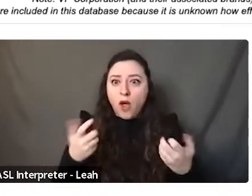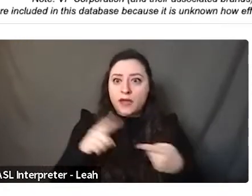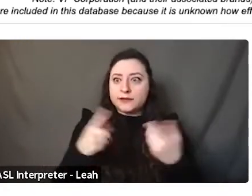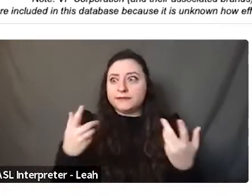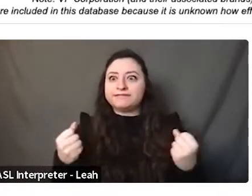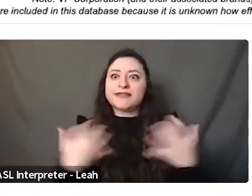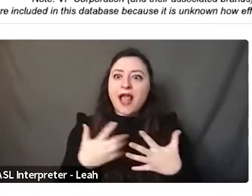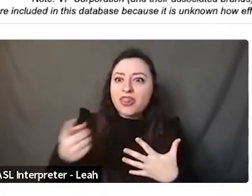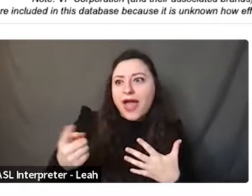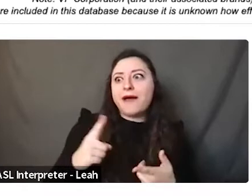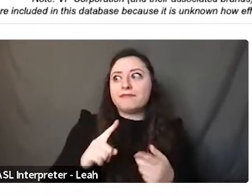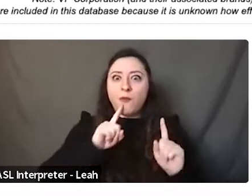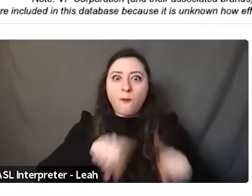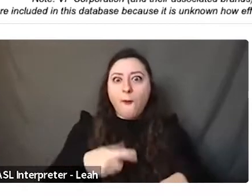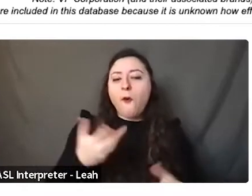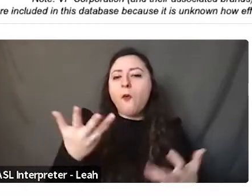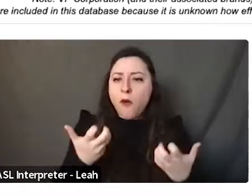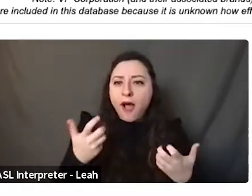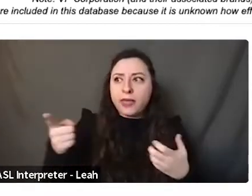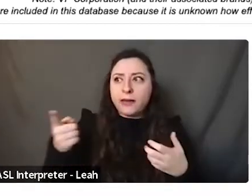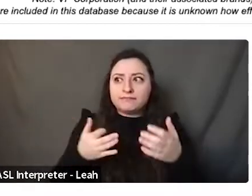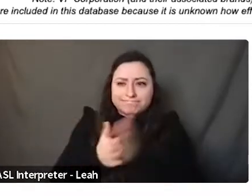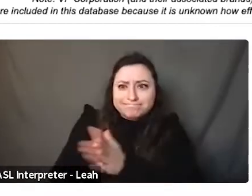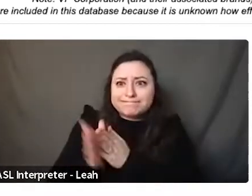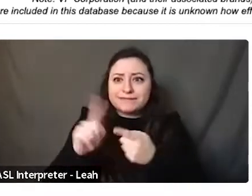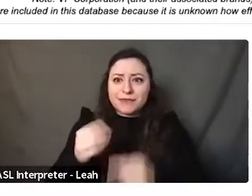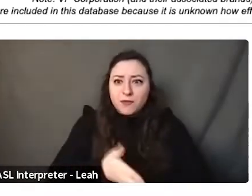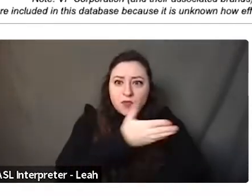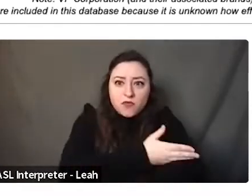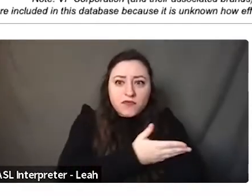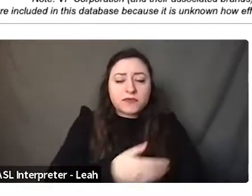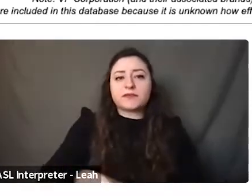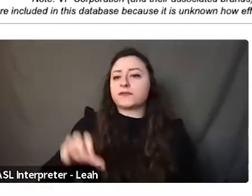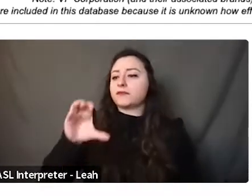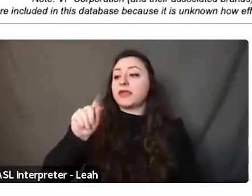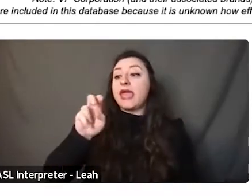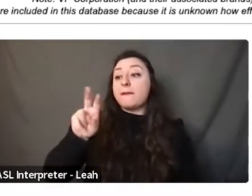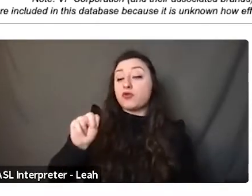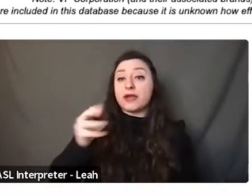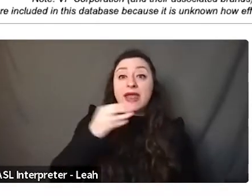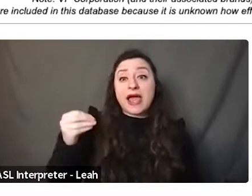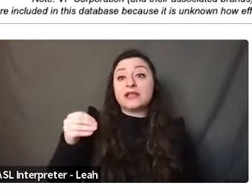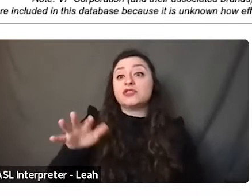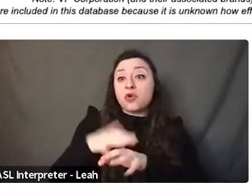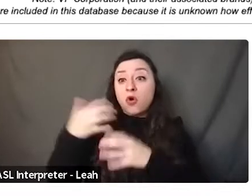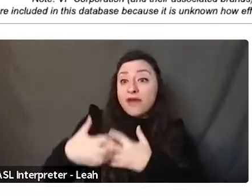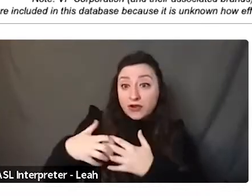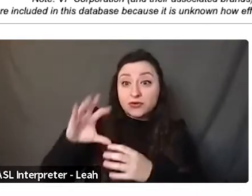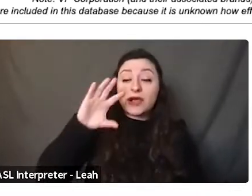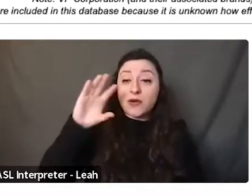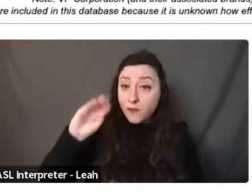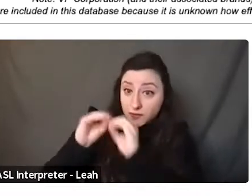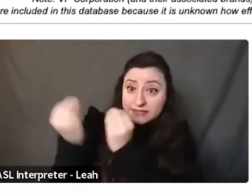report and to do something about it. What can they do about it? And Cameron and the Slow Factory and us, Cameron, with your team